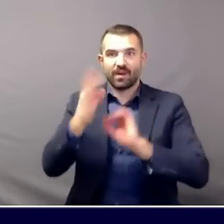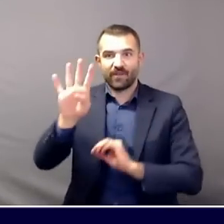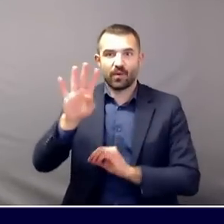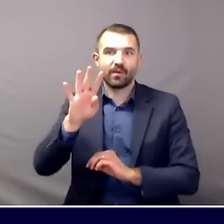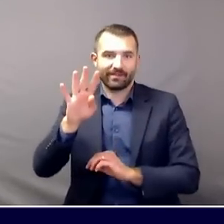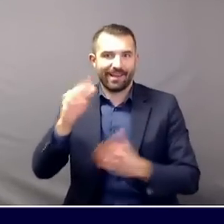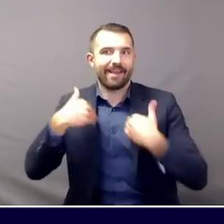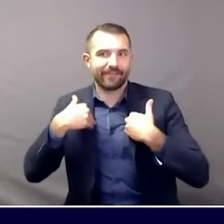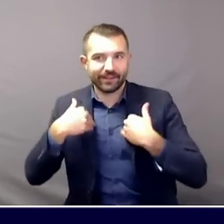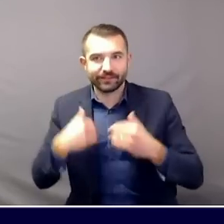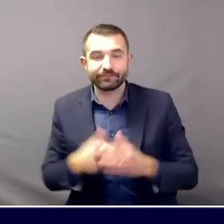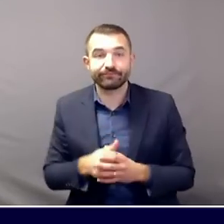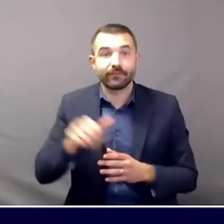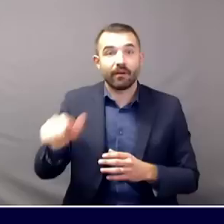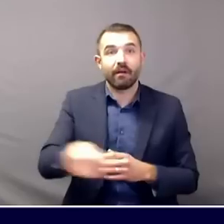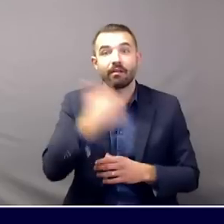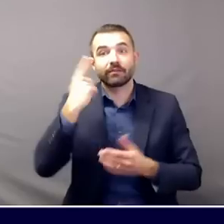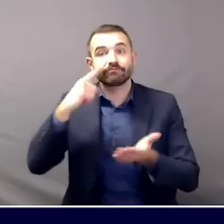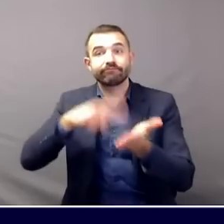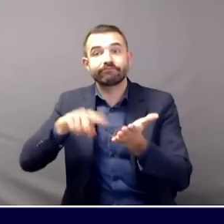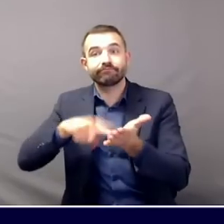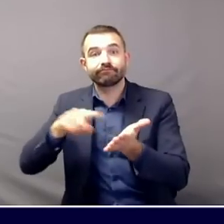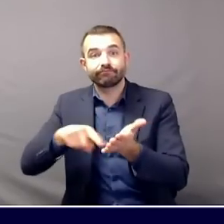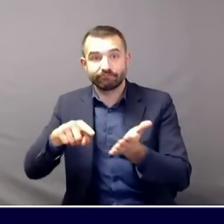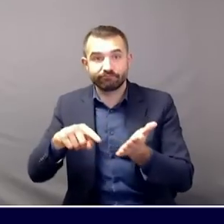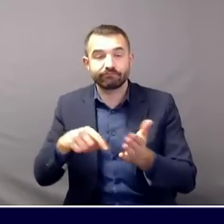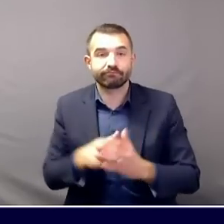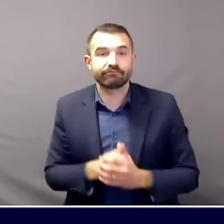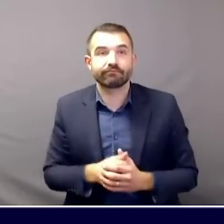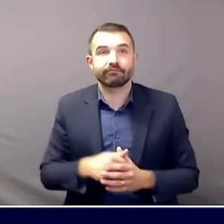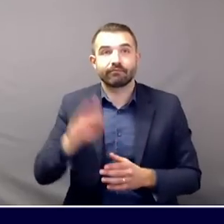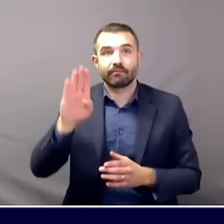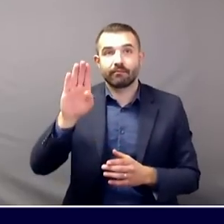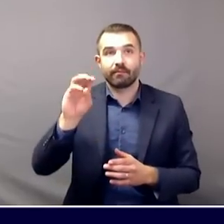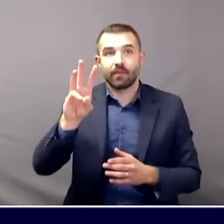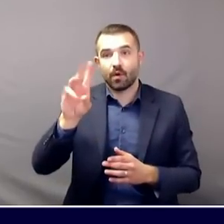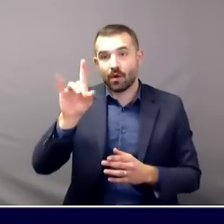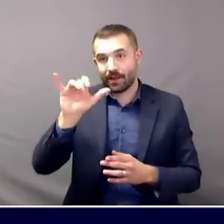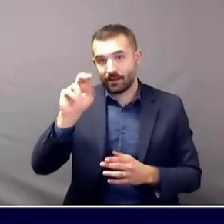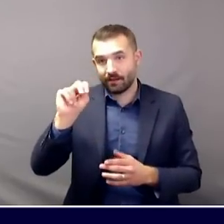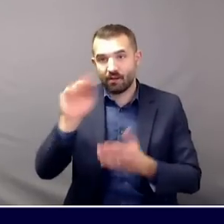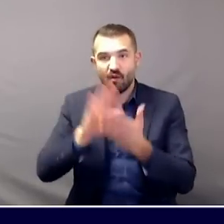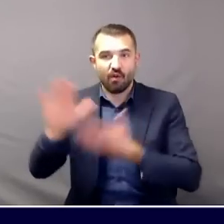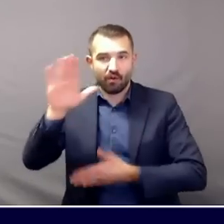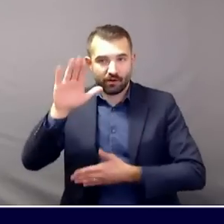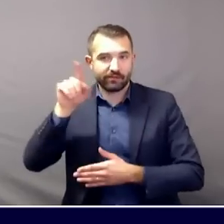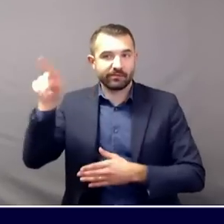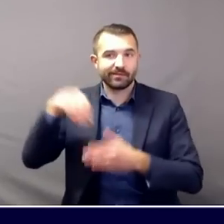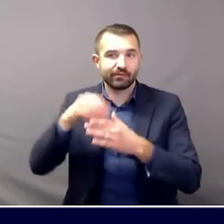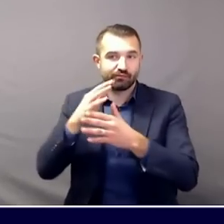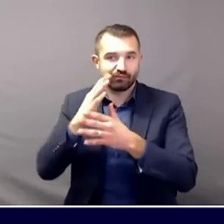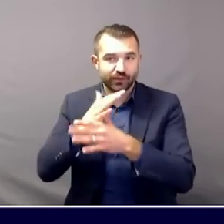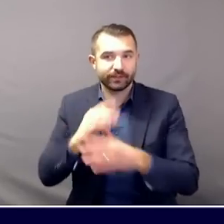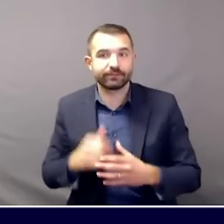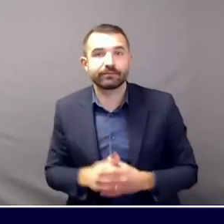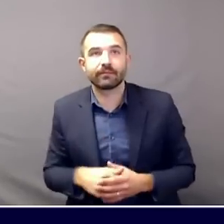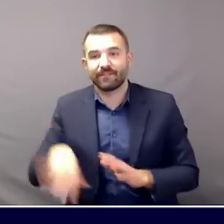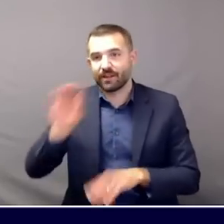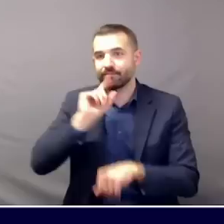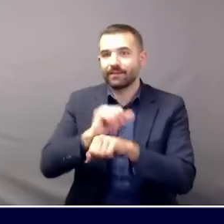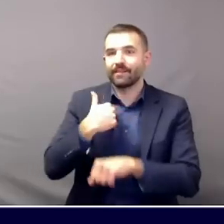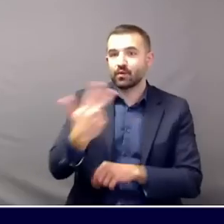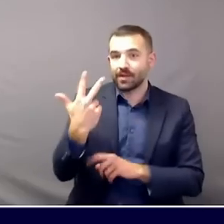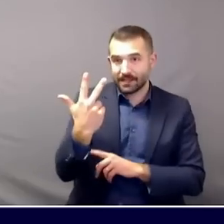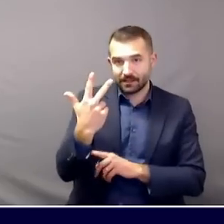opened an epidemiological investigation into Bowdoin College, where we are aware of cases among 3 students and 1